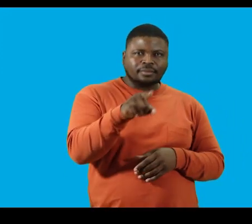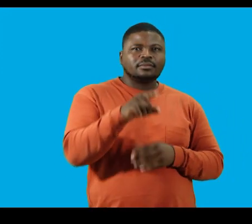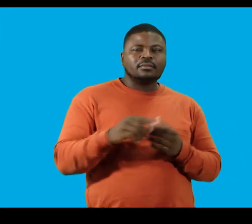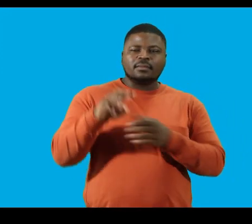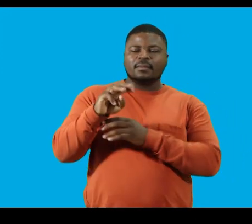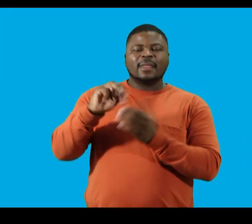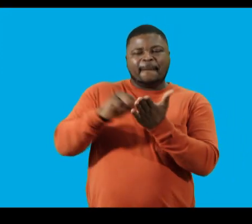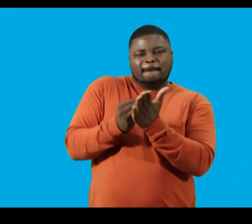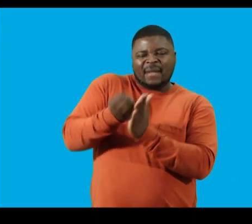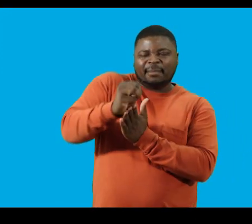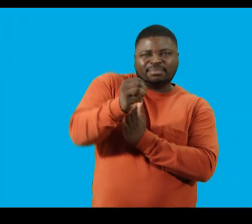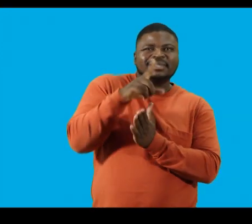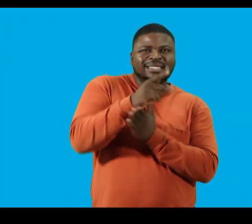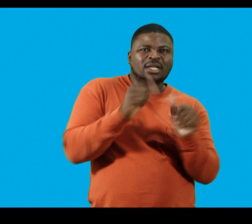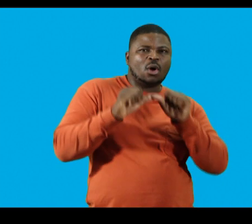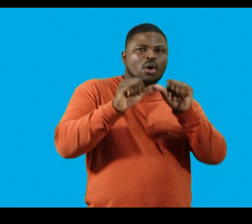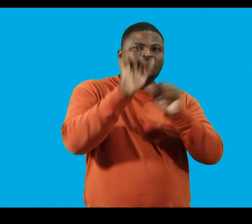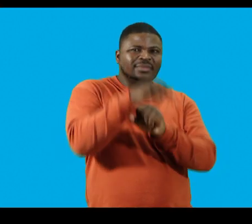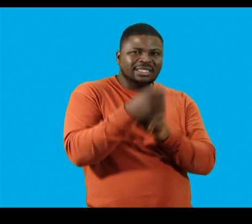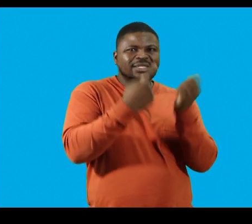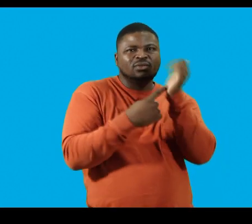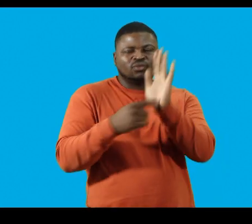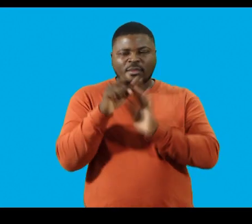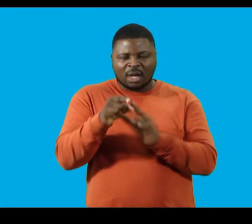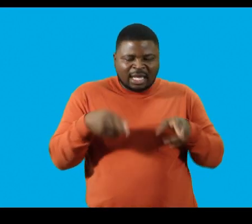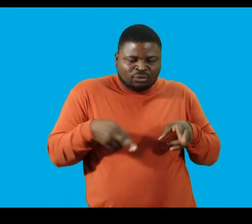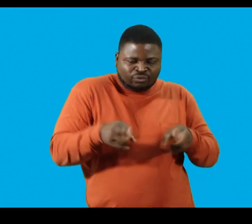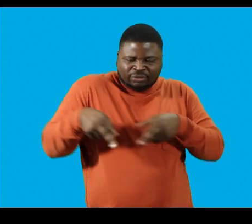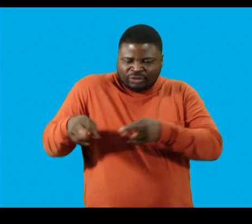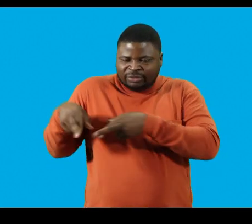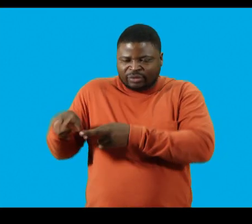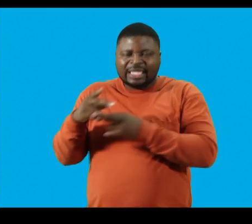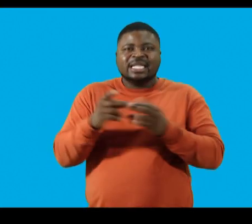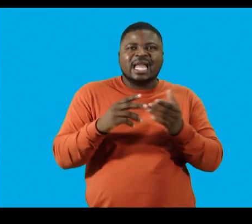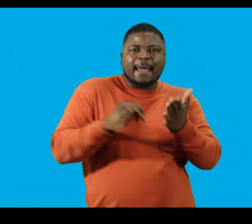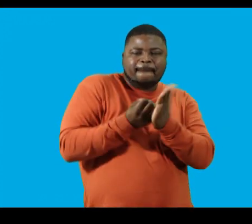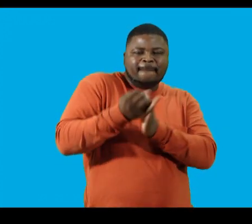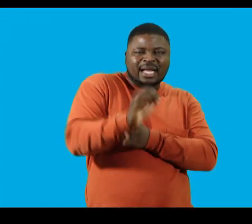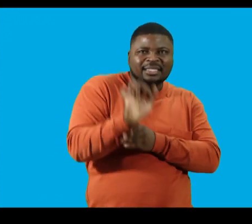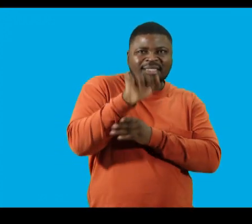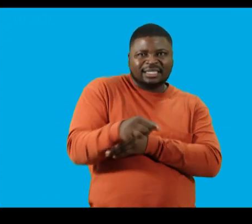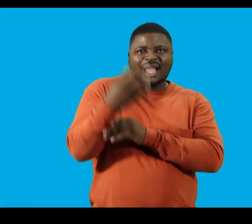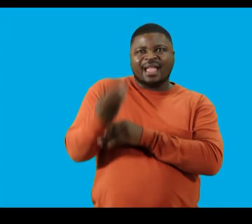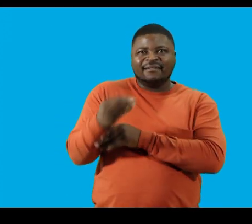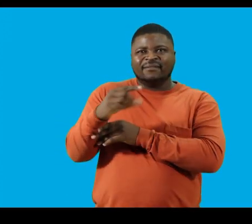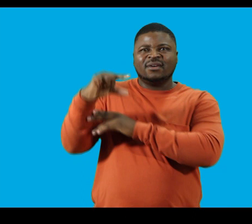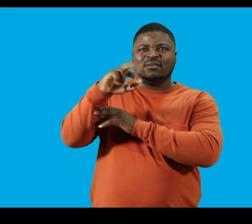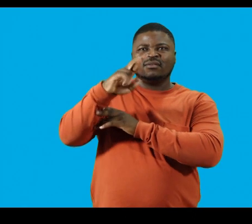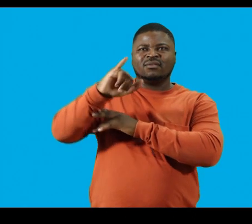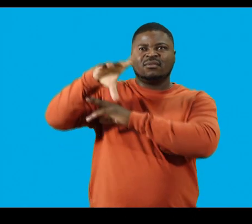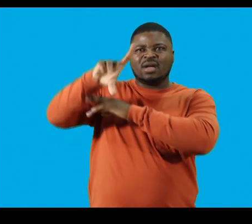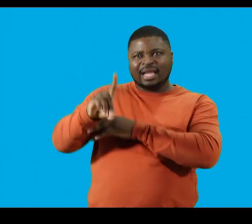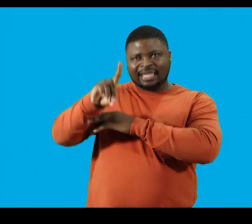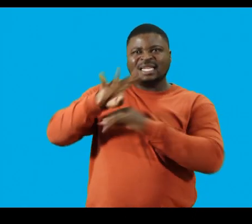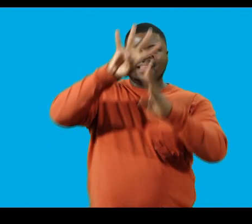Maps and scale continued. You will work with maps showing street maps with and without grid